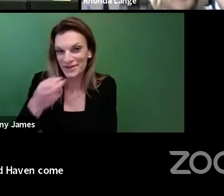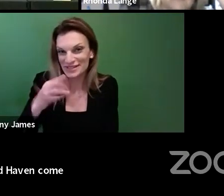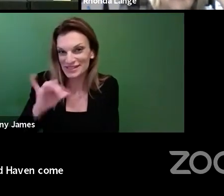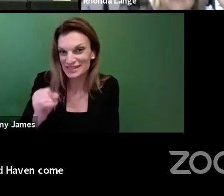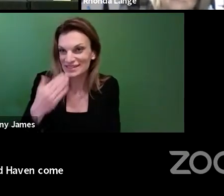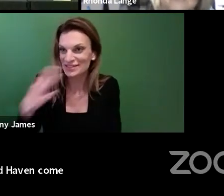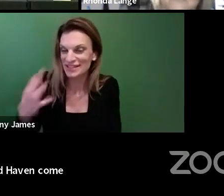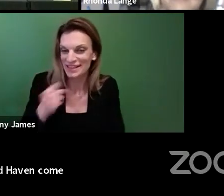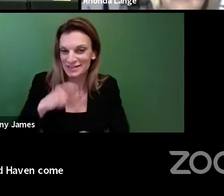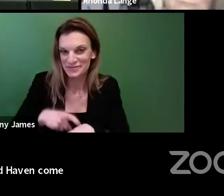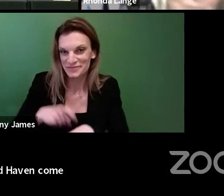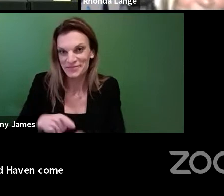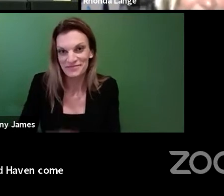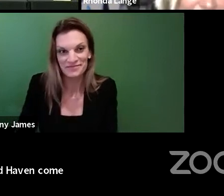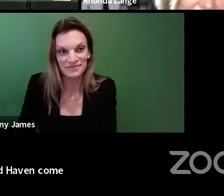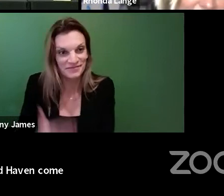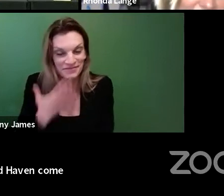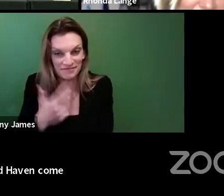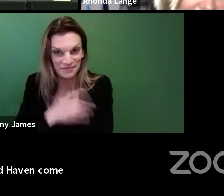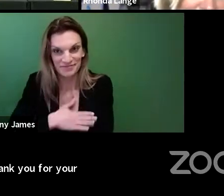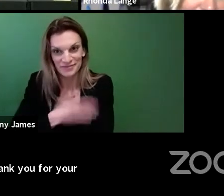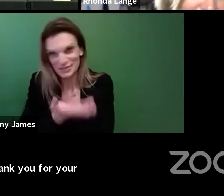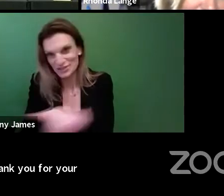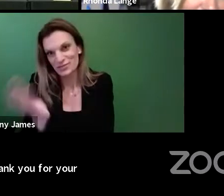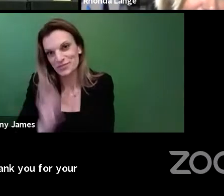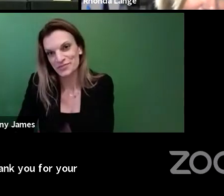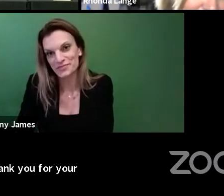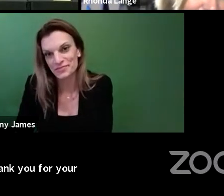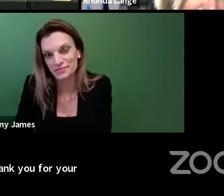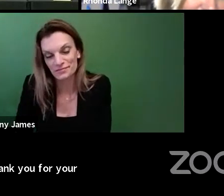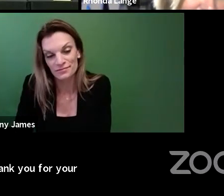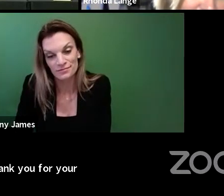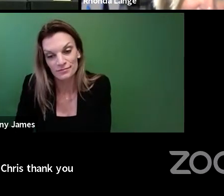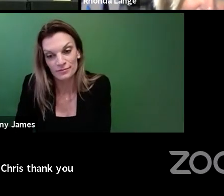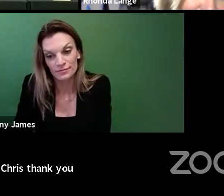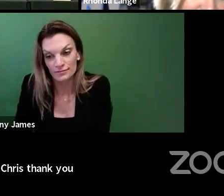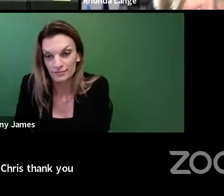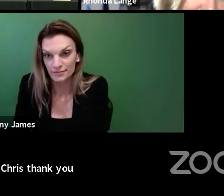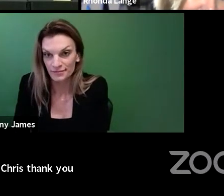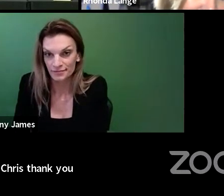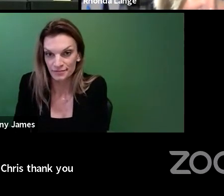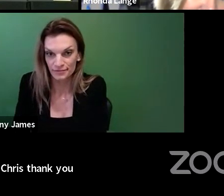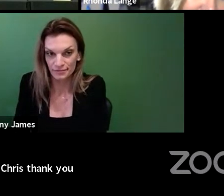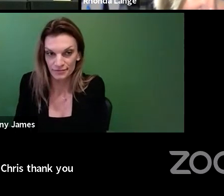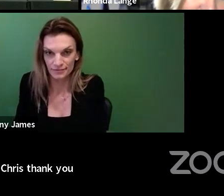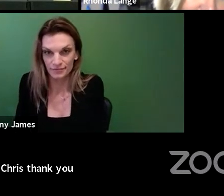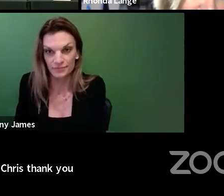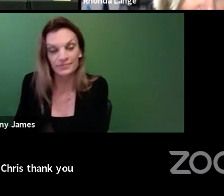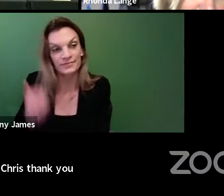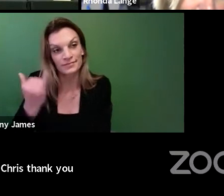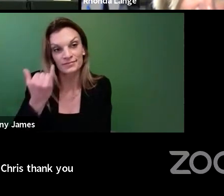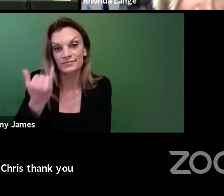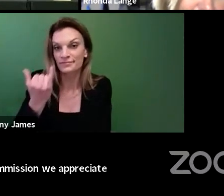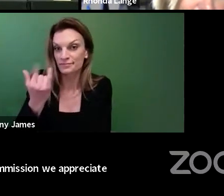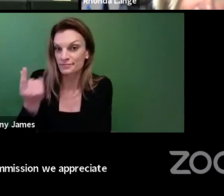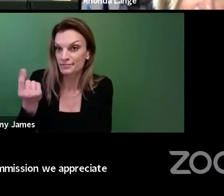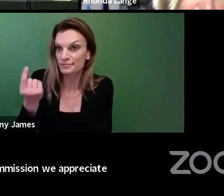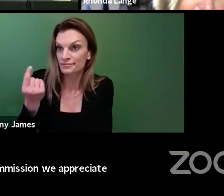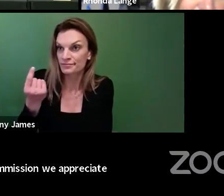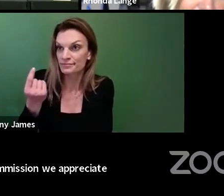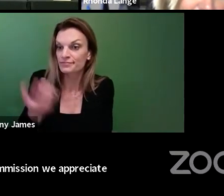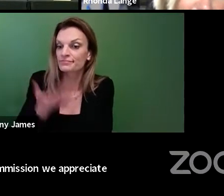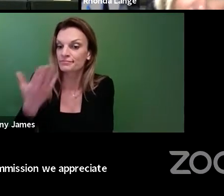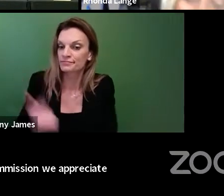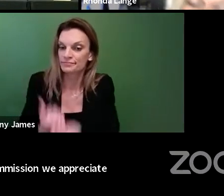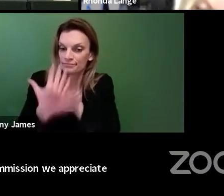the time to share with the commission. We appreciate you and what you shared. At this time, we're going to move to